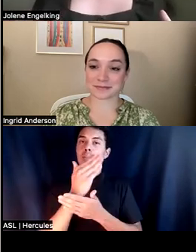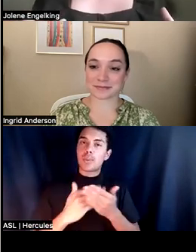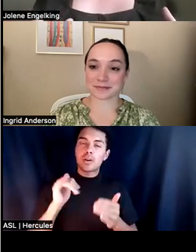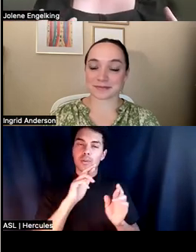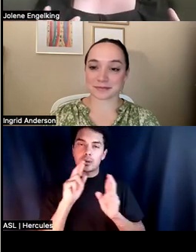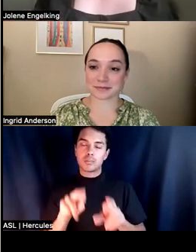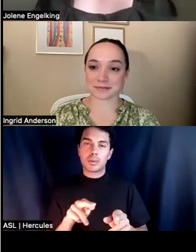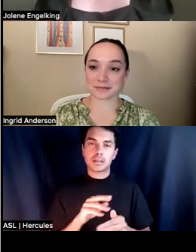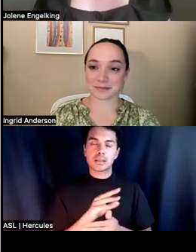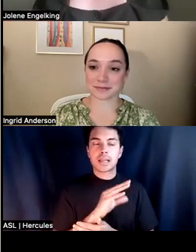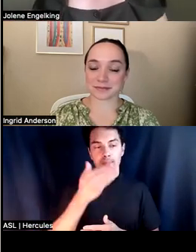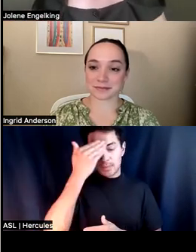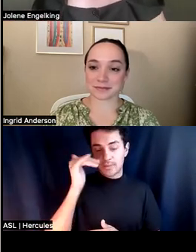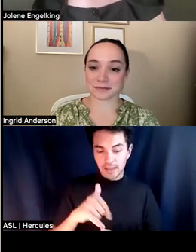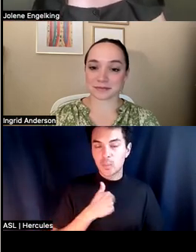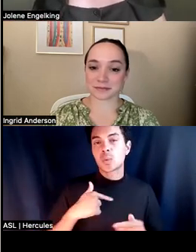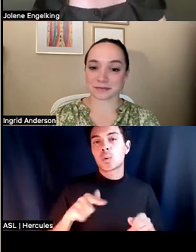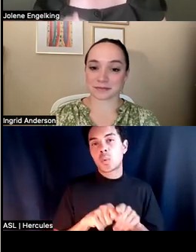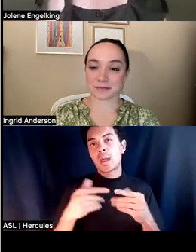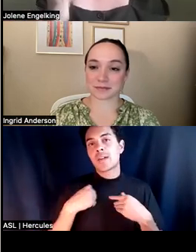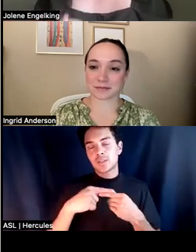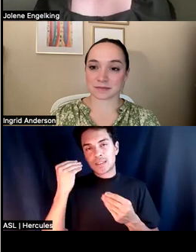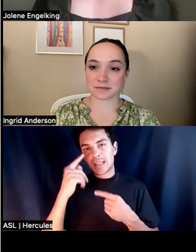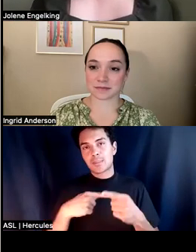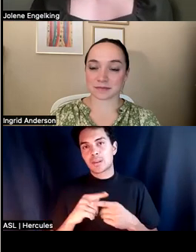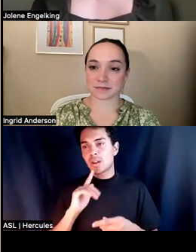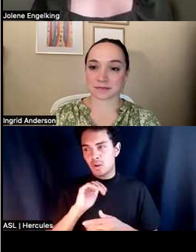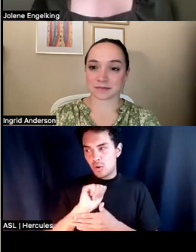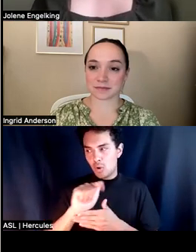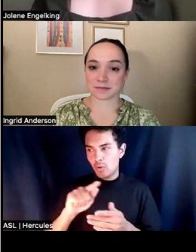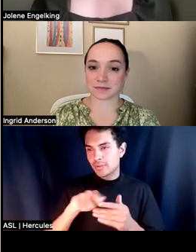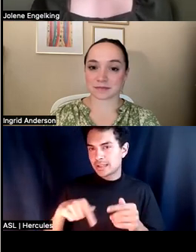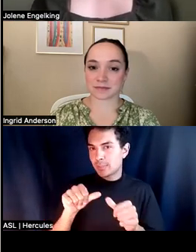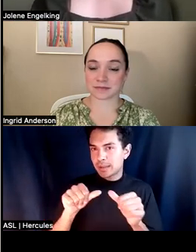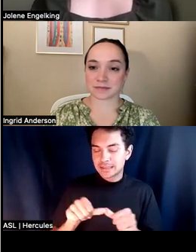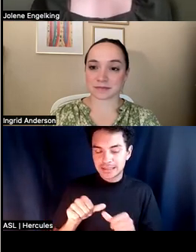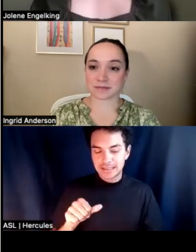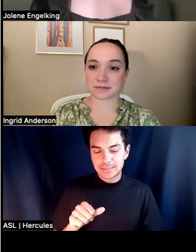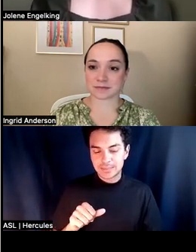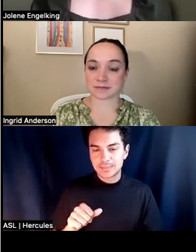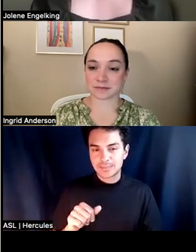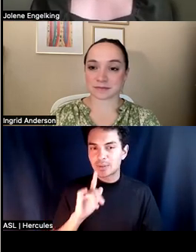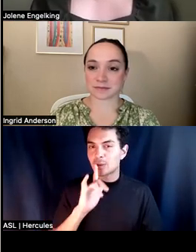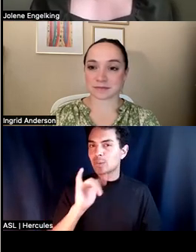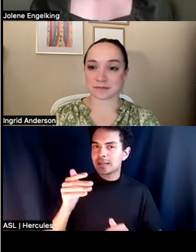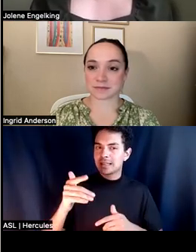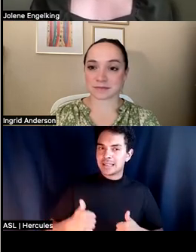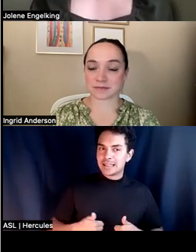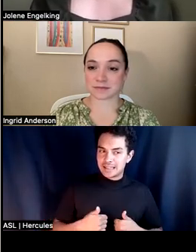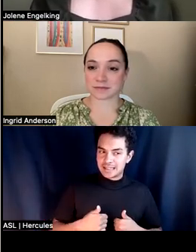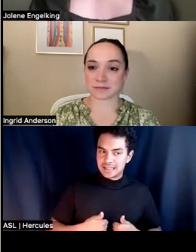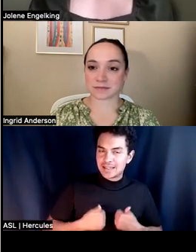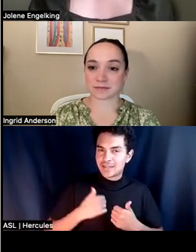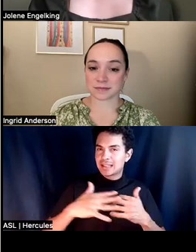response. And because of that, we also have to be thinking about, are all of these places really living out the Indigenous values that we